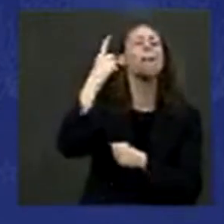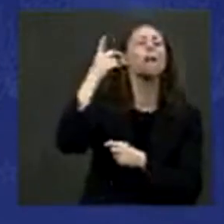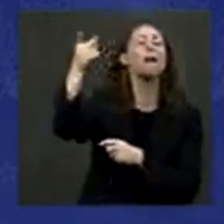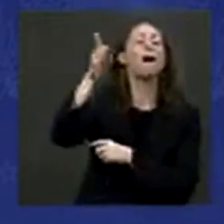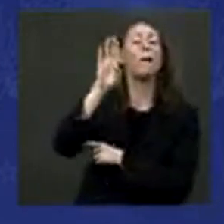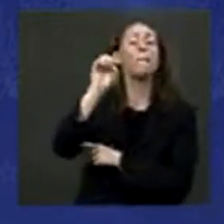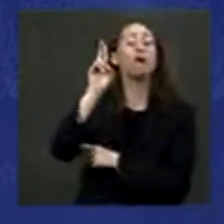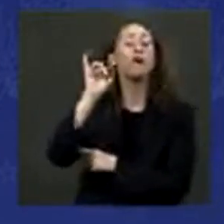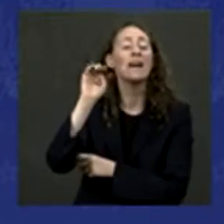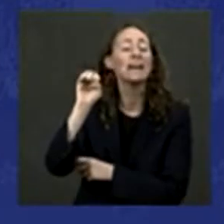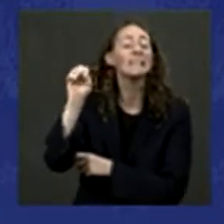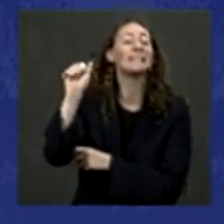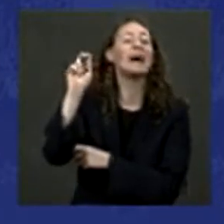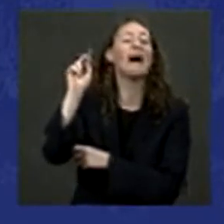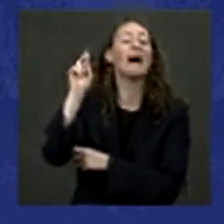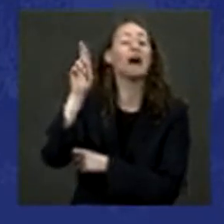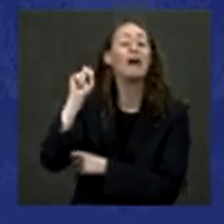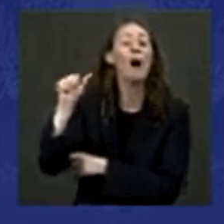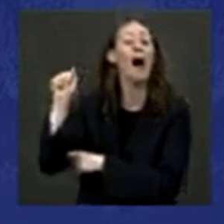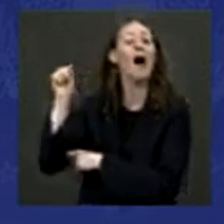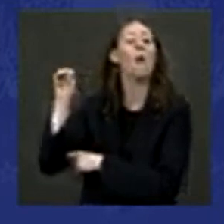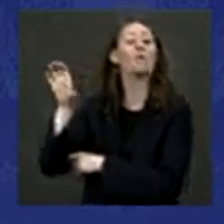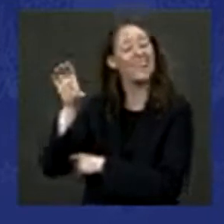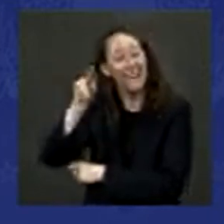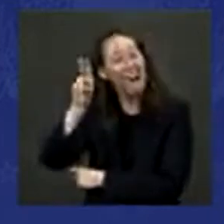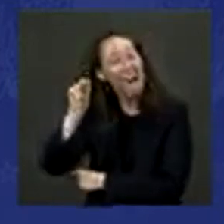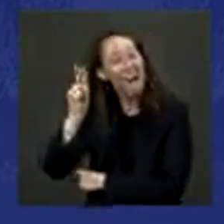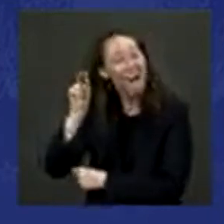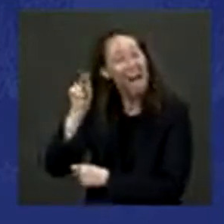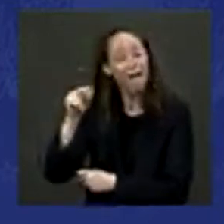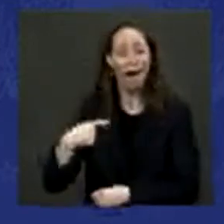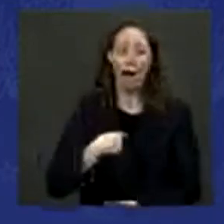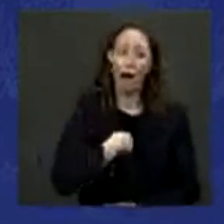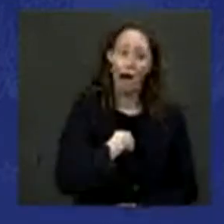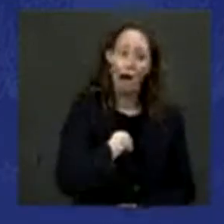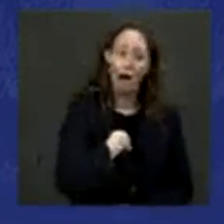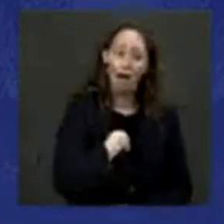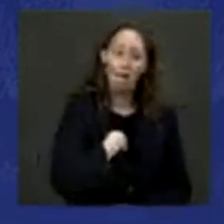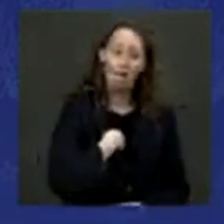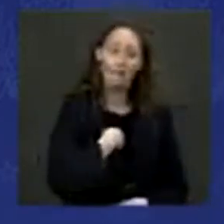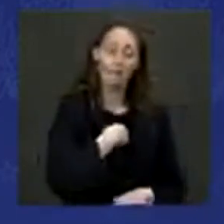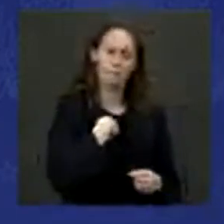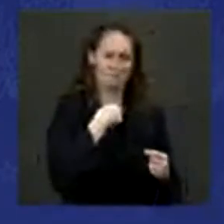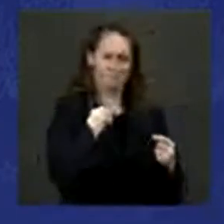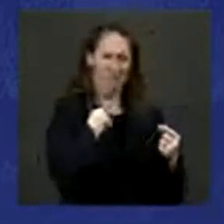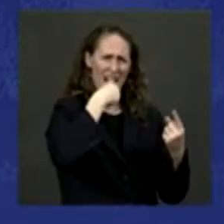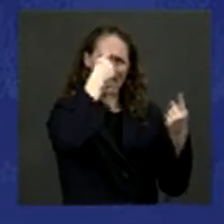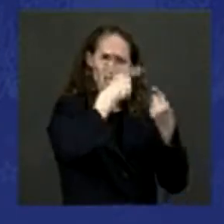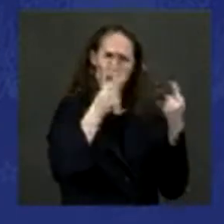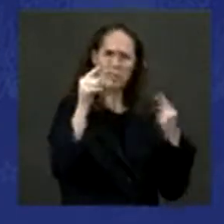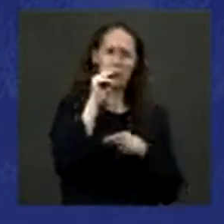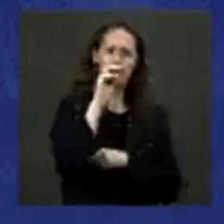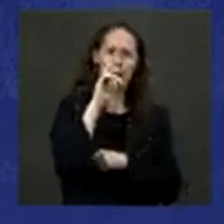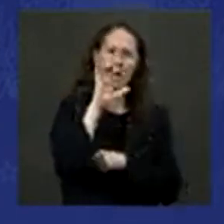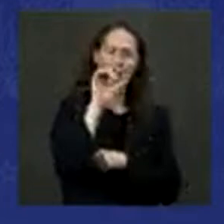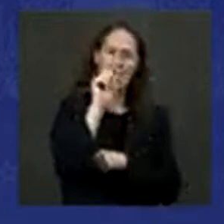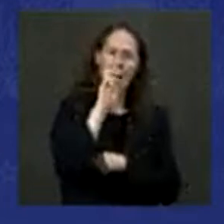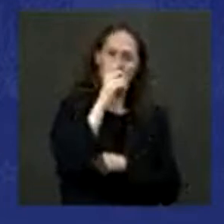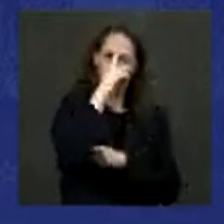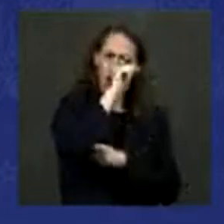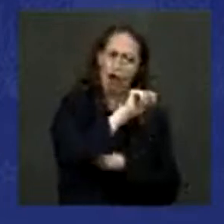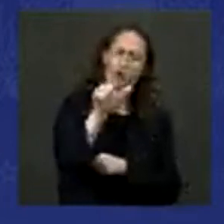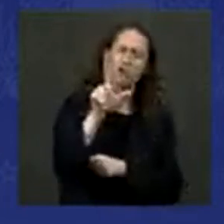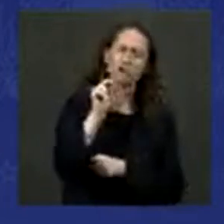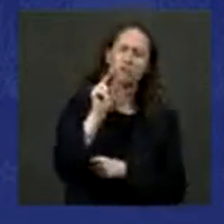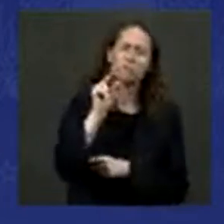else. I wrote them. I disagreed with Medicare for All, for example. I disagreed, but I laid out what I thought would be important. For